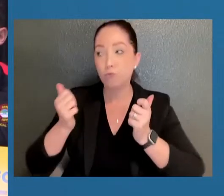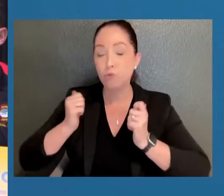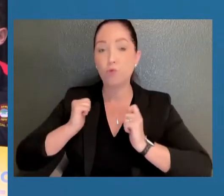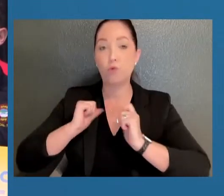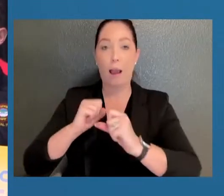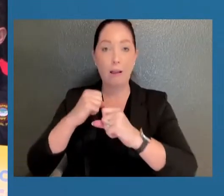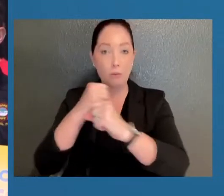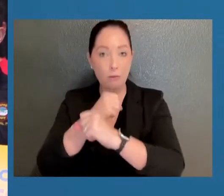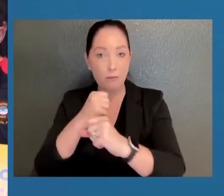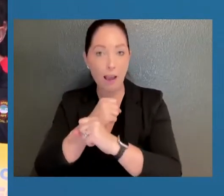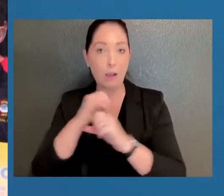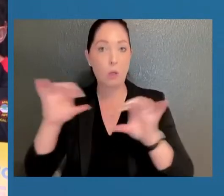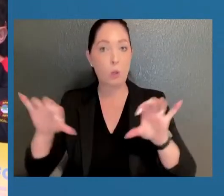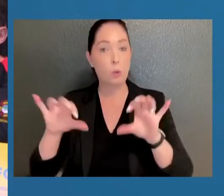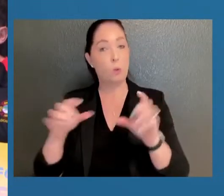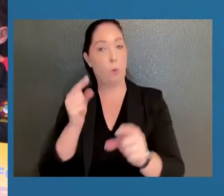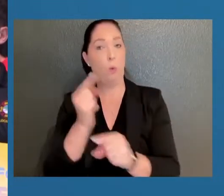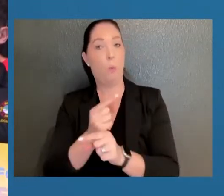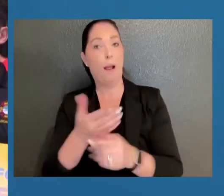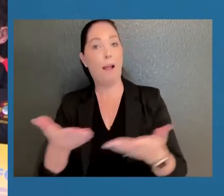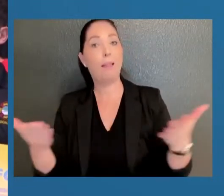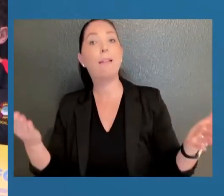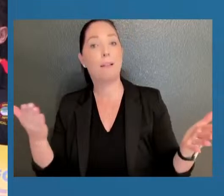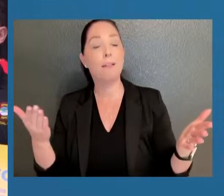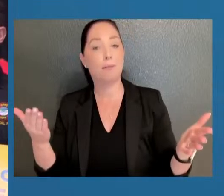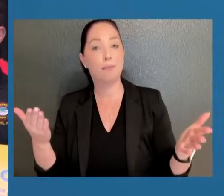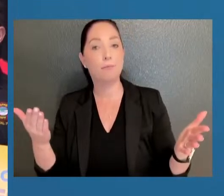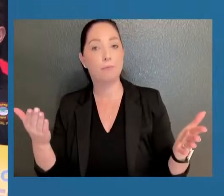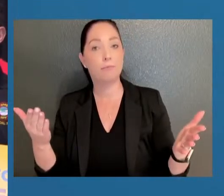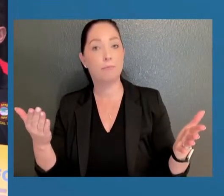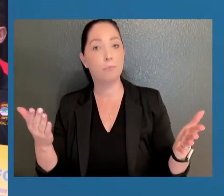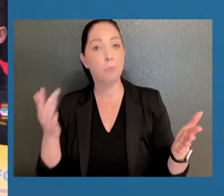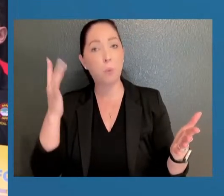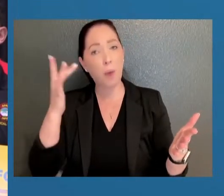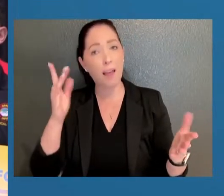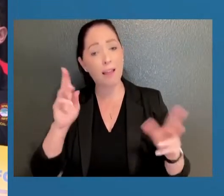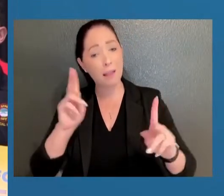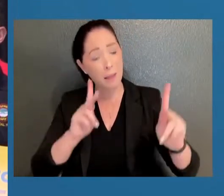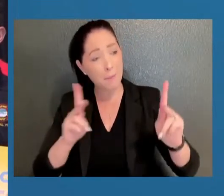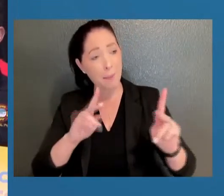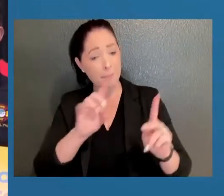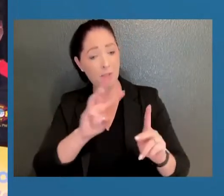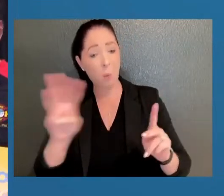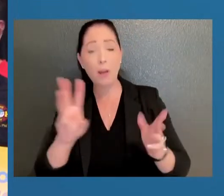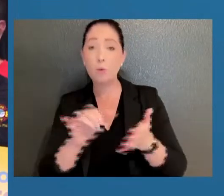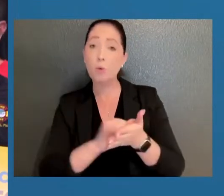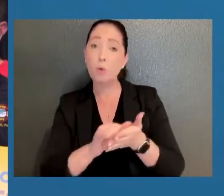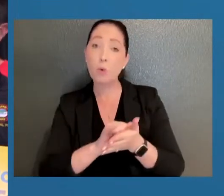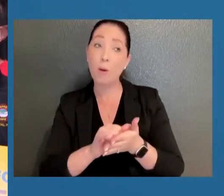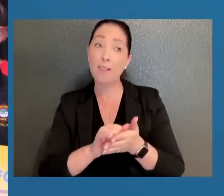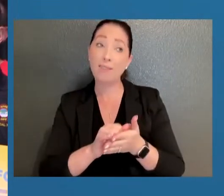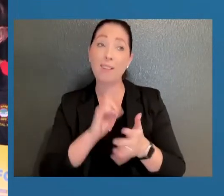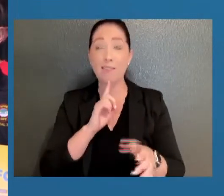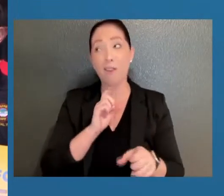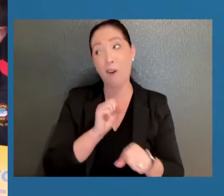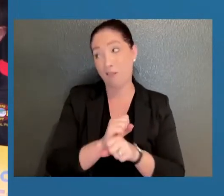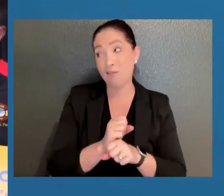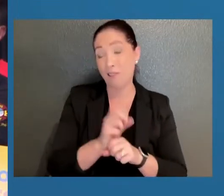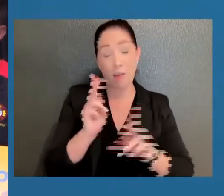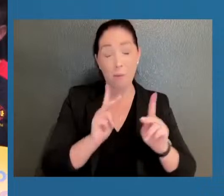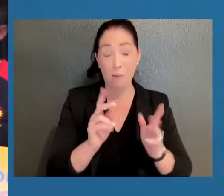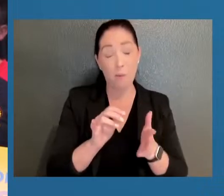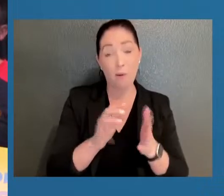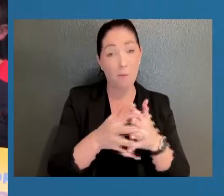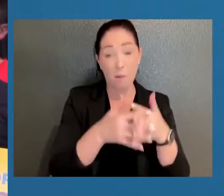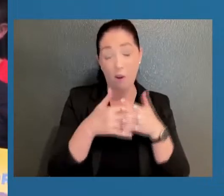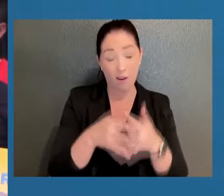and do the right thing for the people of Western New York and the people of America, to be honest with you. I